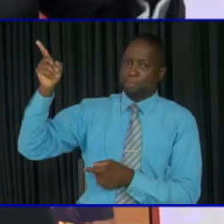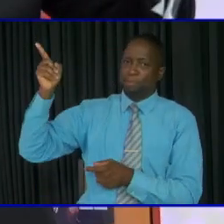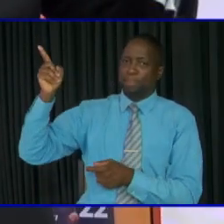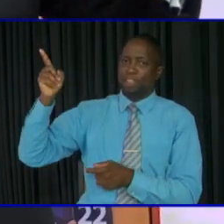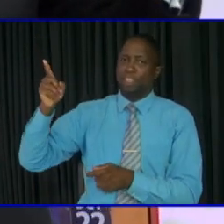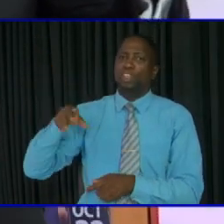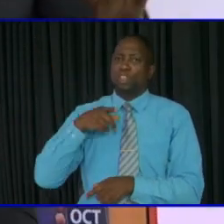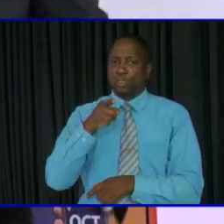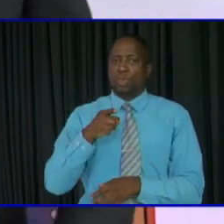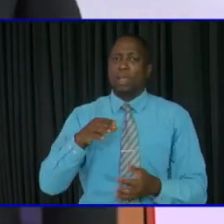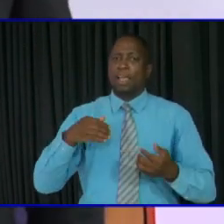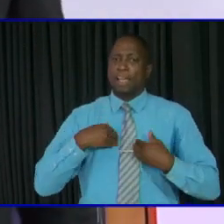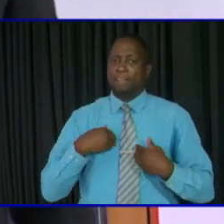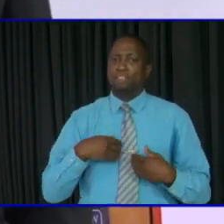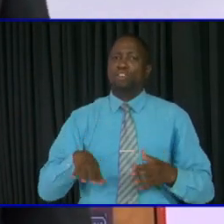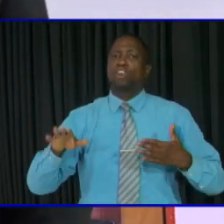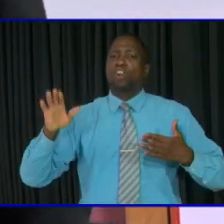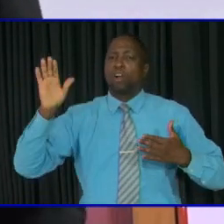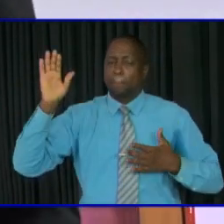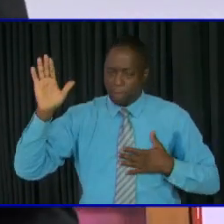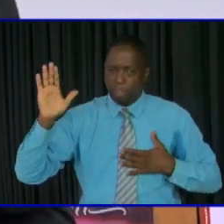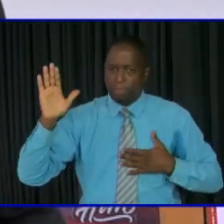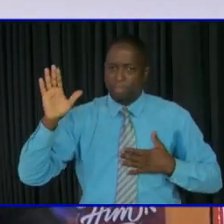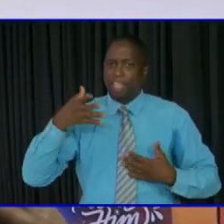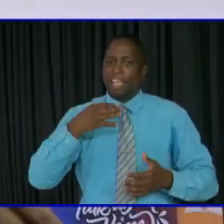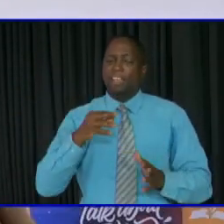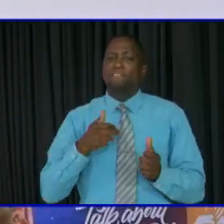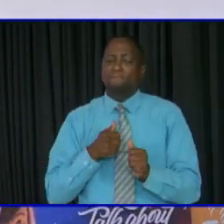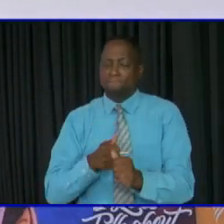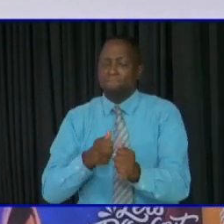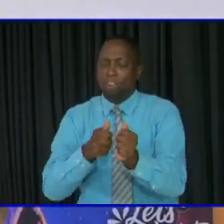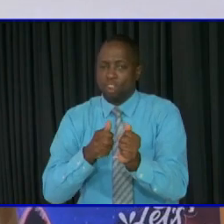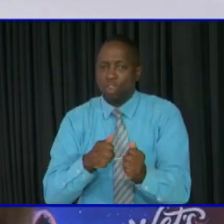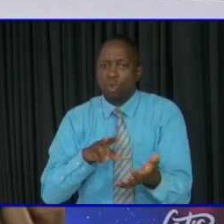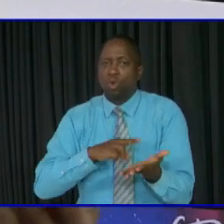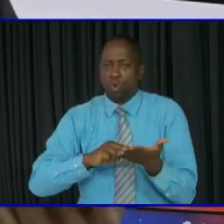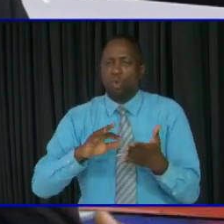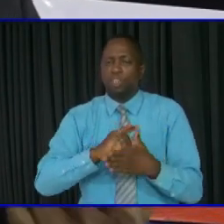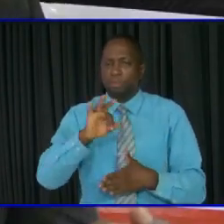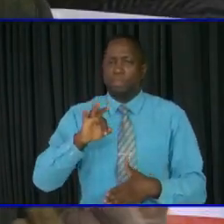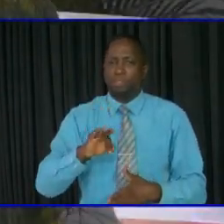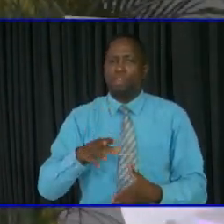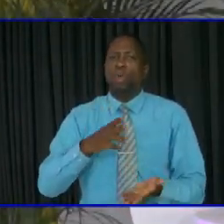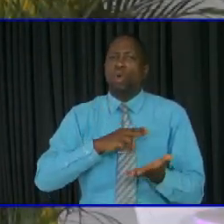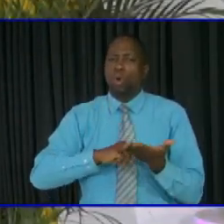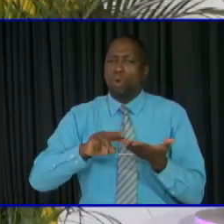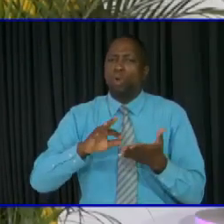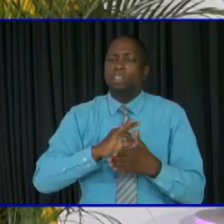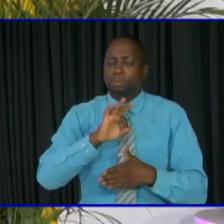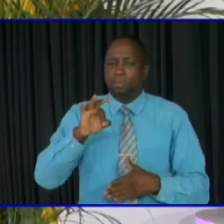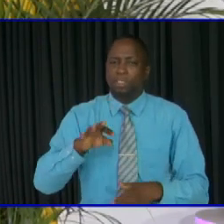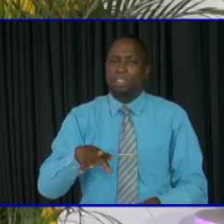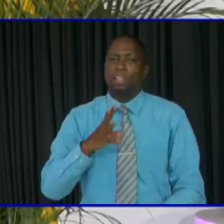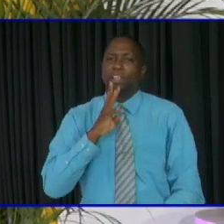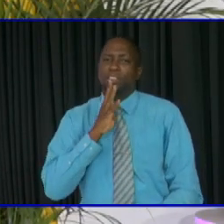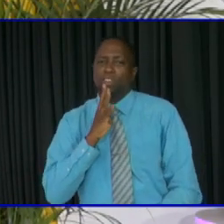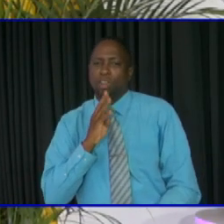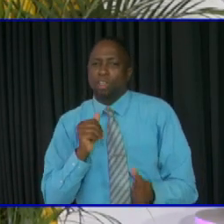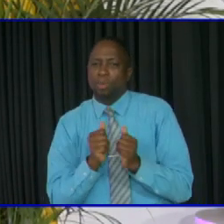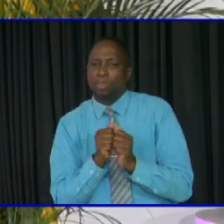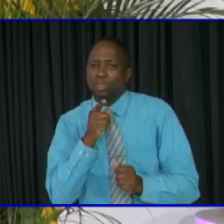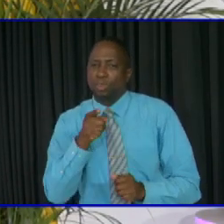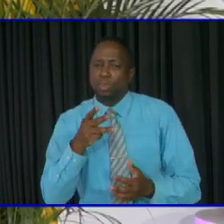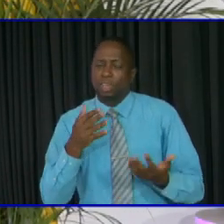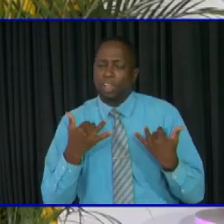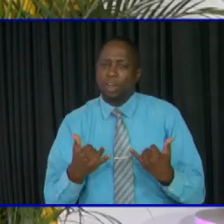Holy Spirit. The Holy Spirit is tugging on your heart. The Holy Spirit is pulling against the strings of your heart. The Holy Spirit